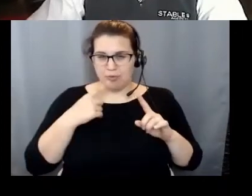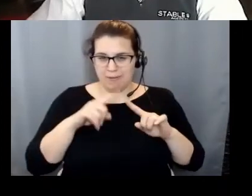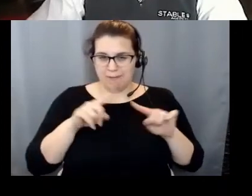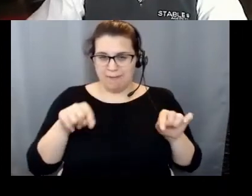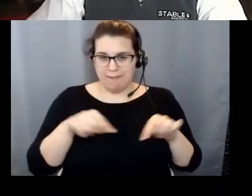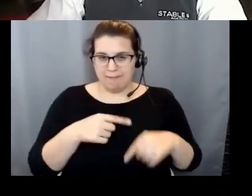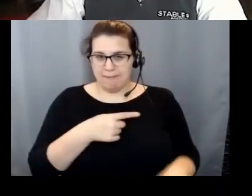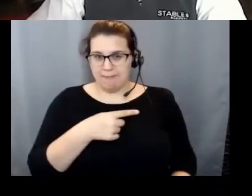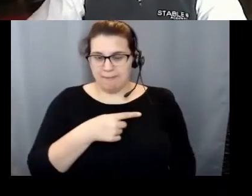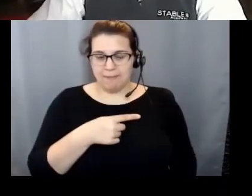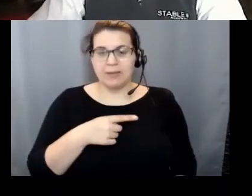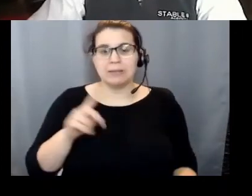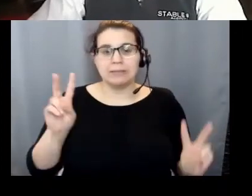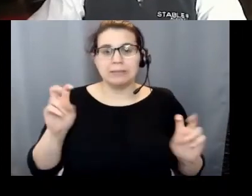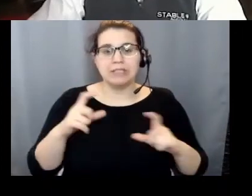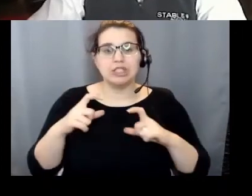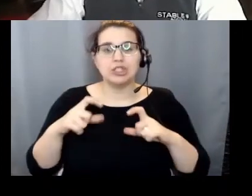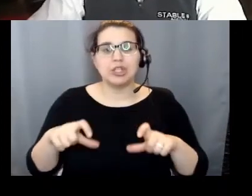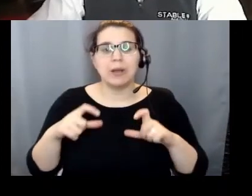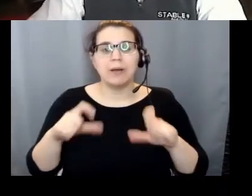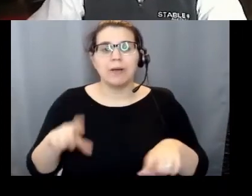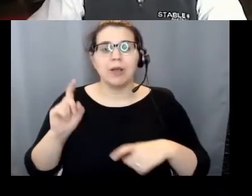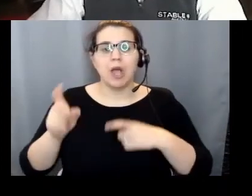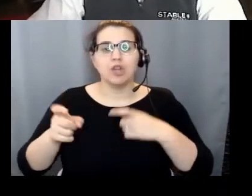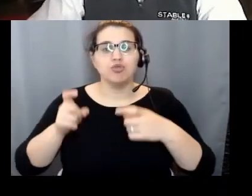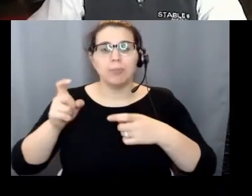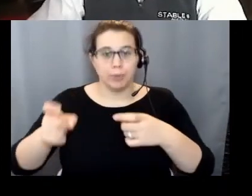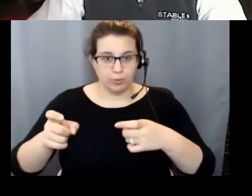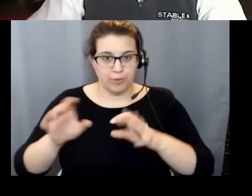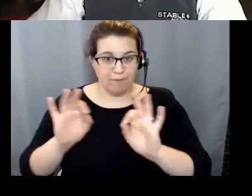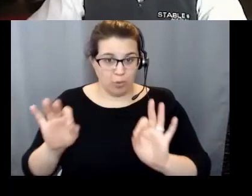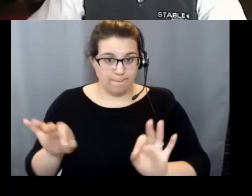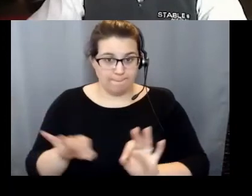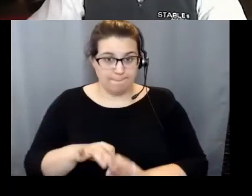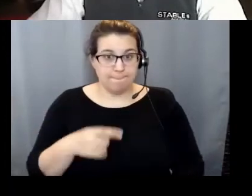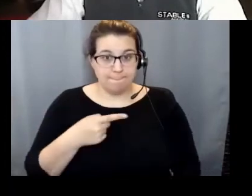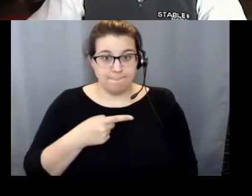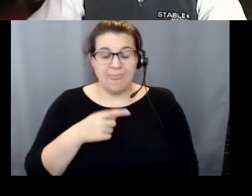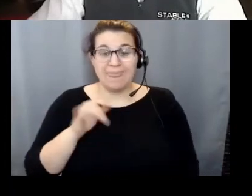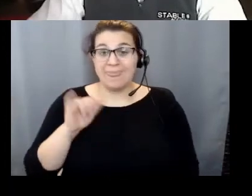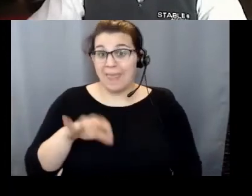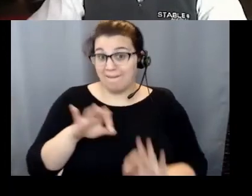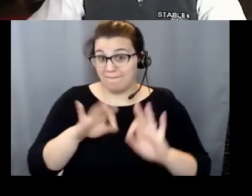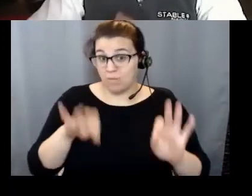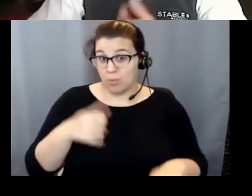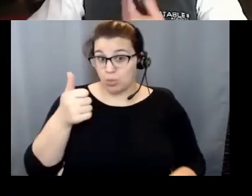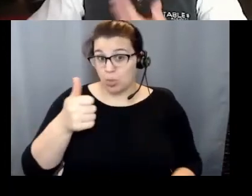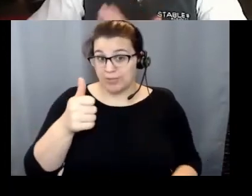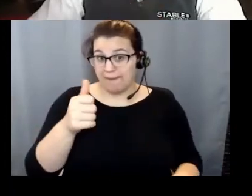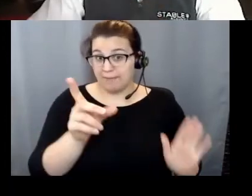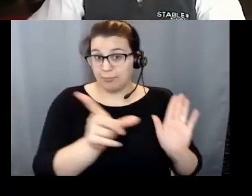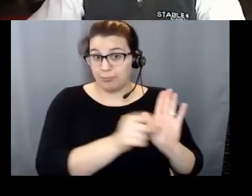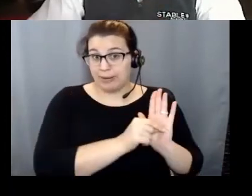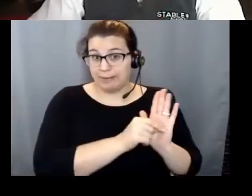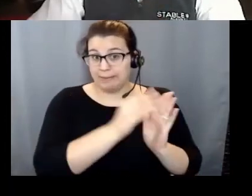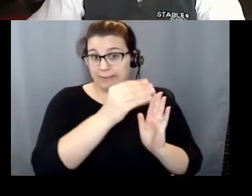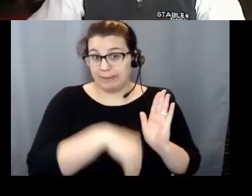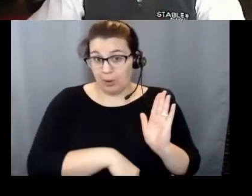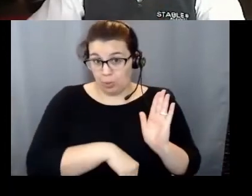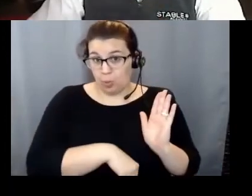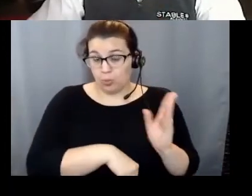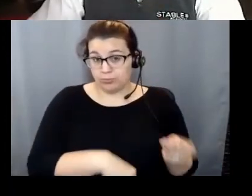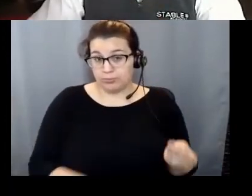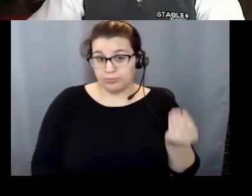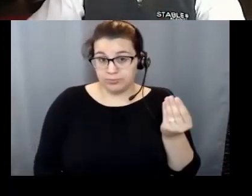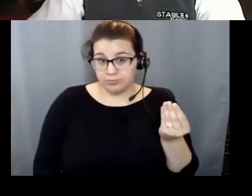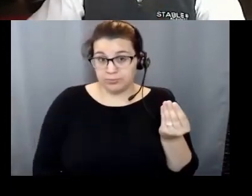called a check contribution form. So this is a form that you would want to go out and get, and you would fill out this form. I'll